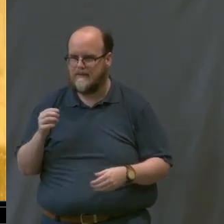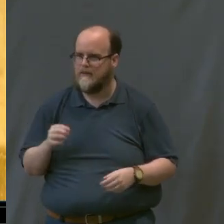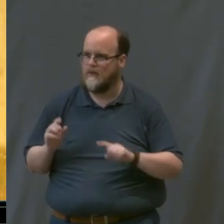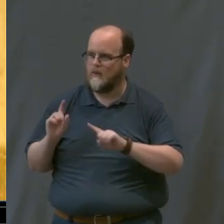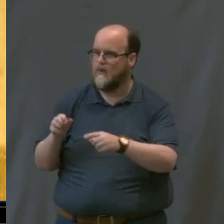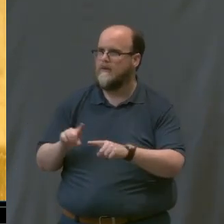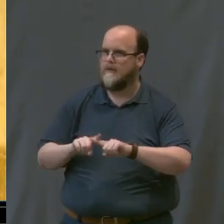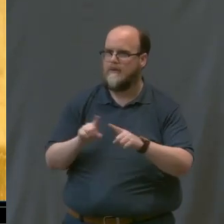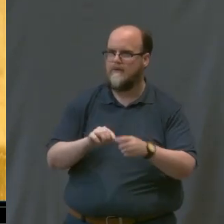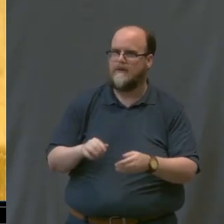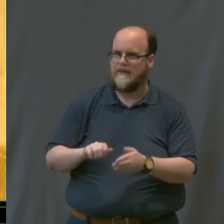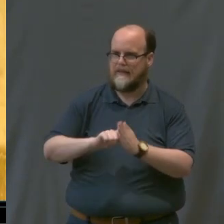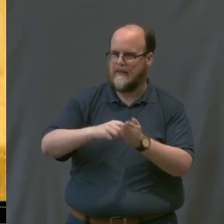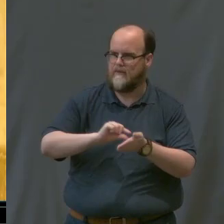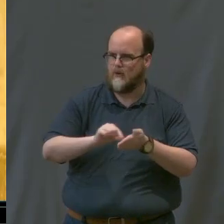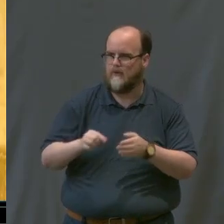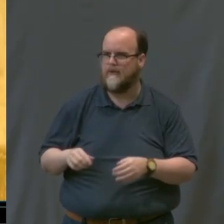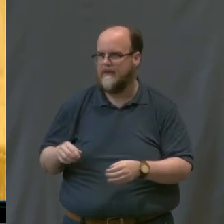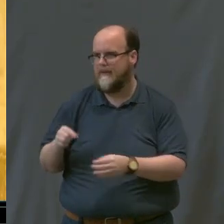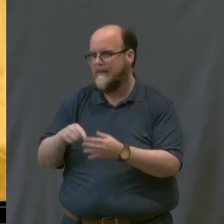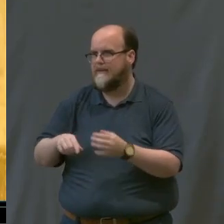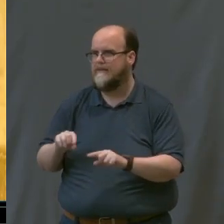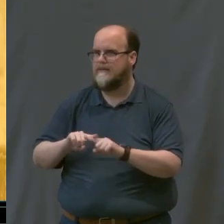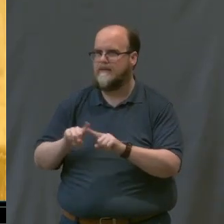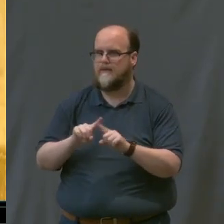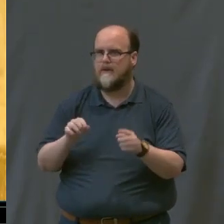different philosophies interpret differently. And